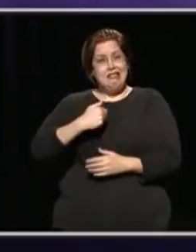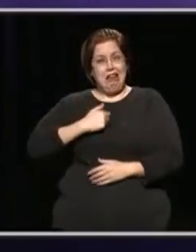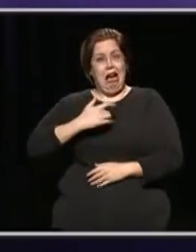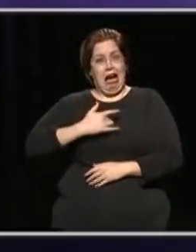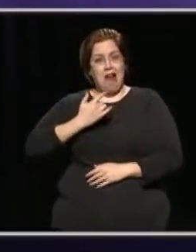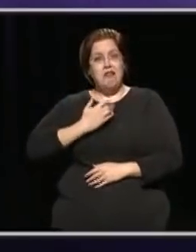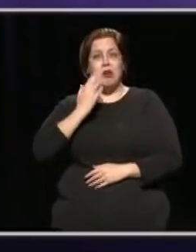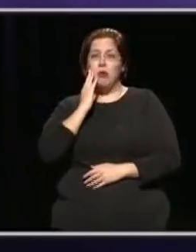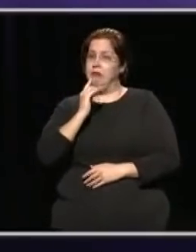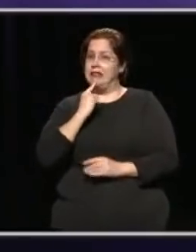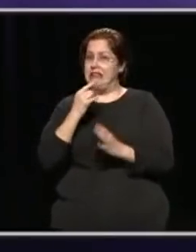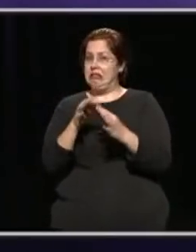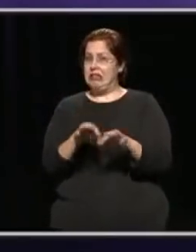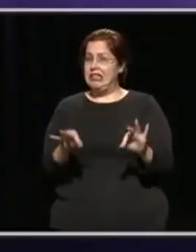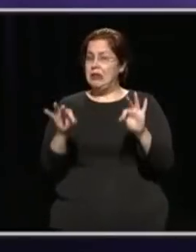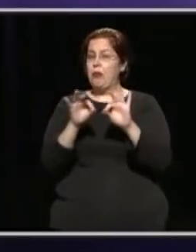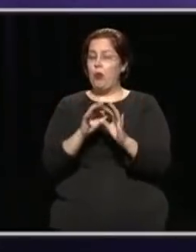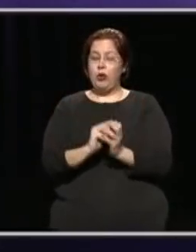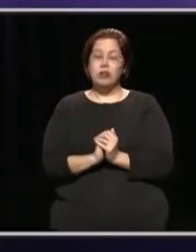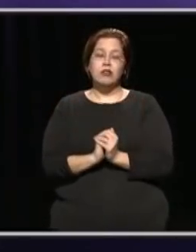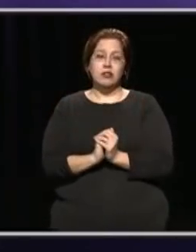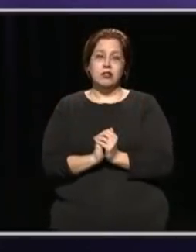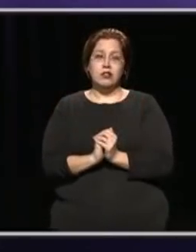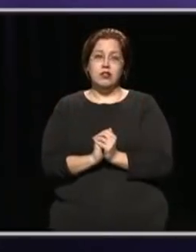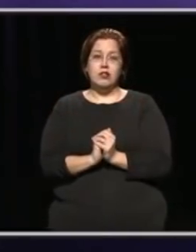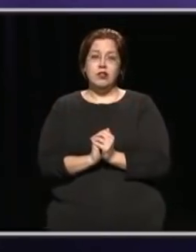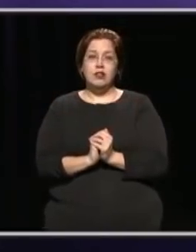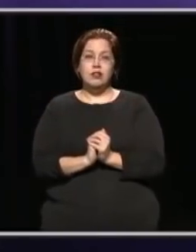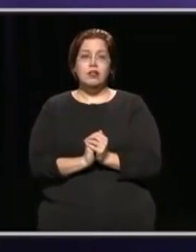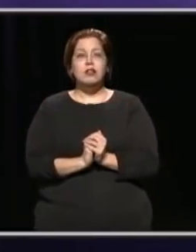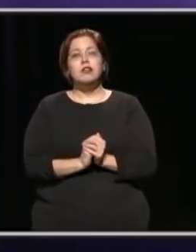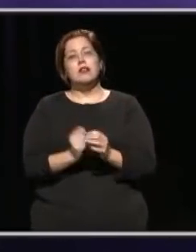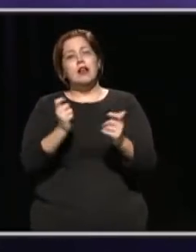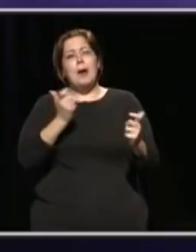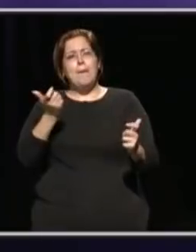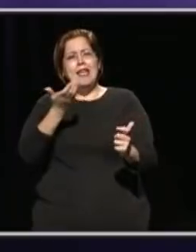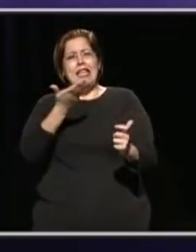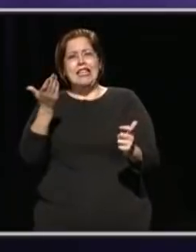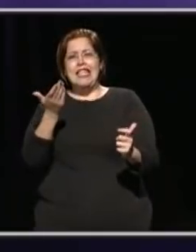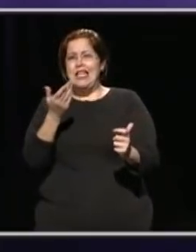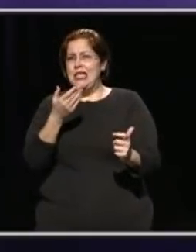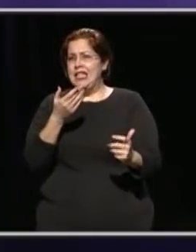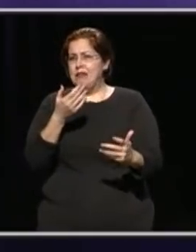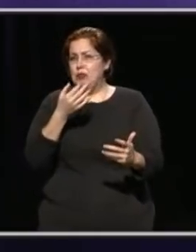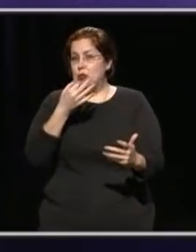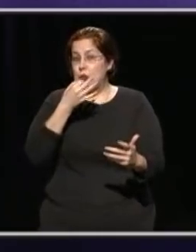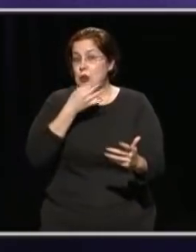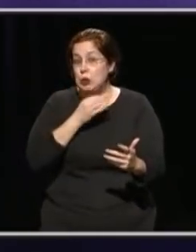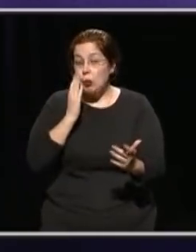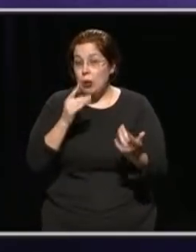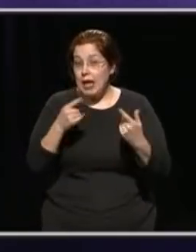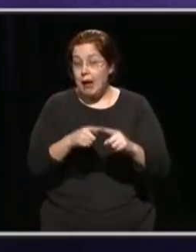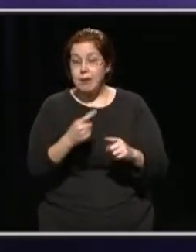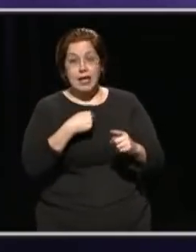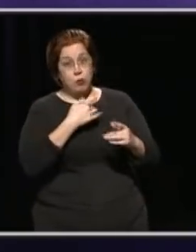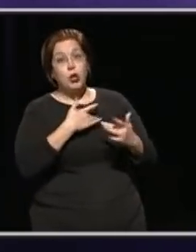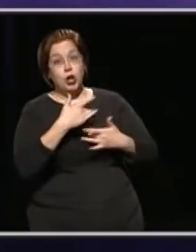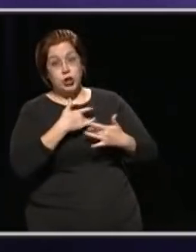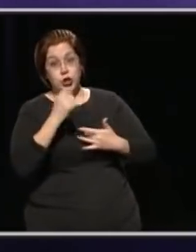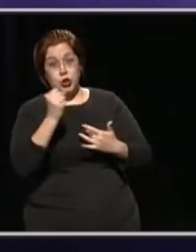pretty critical to us. And they're a major thing that's about to come about, and we have some concern